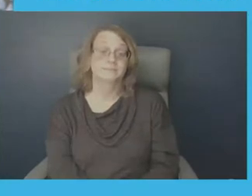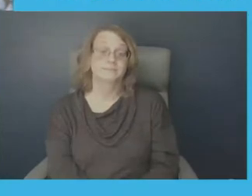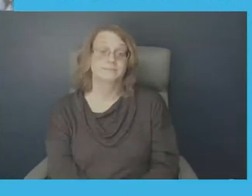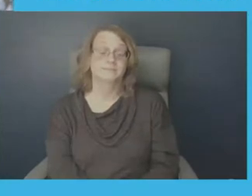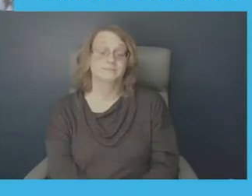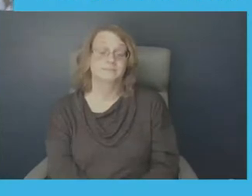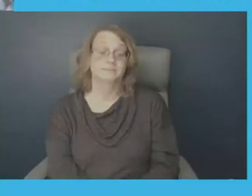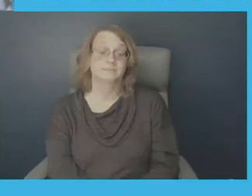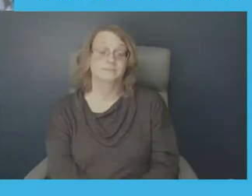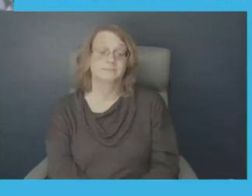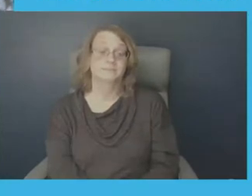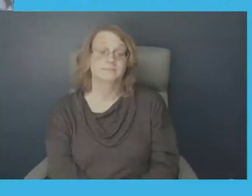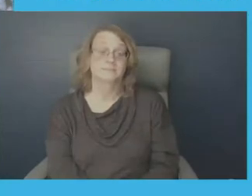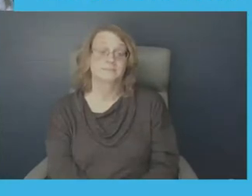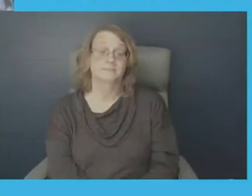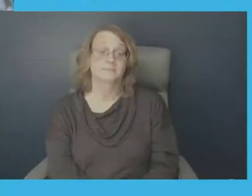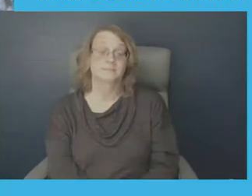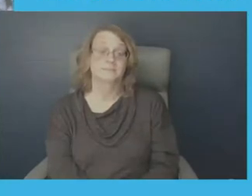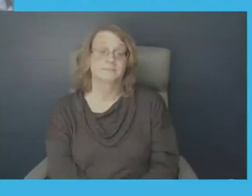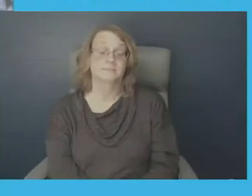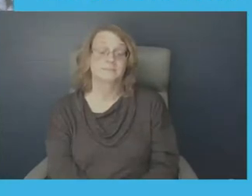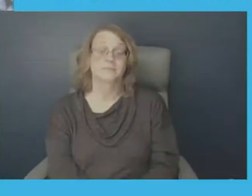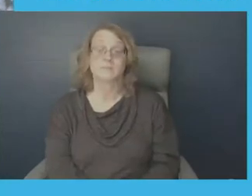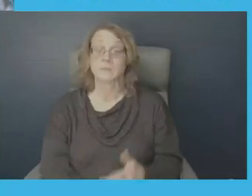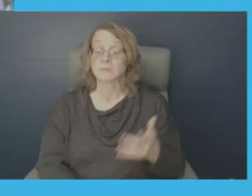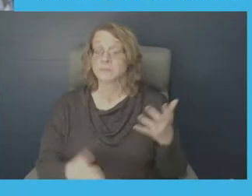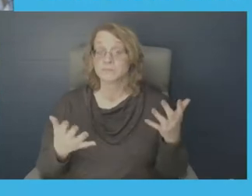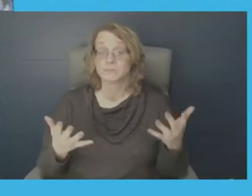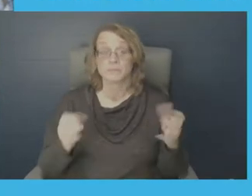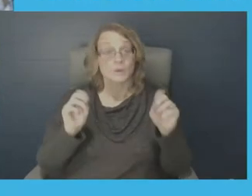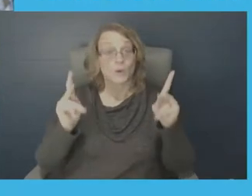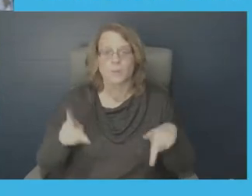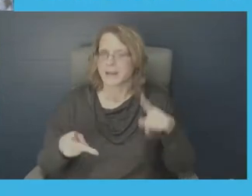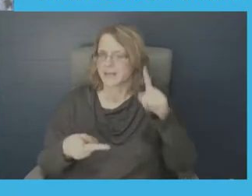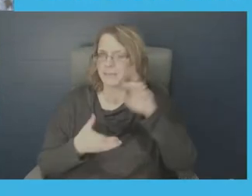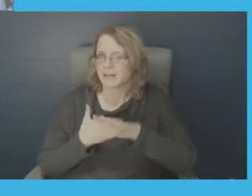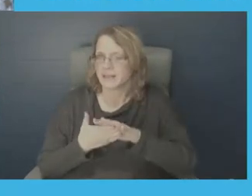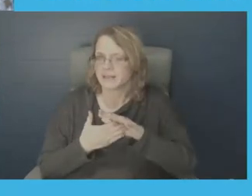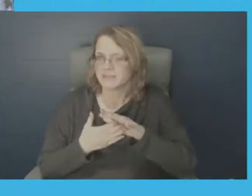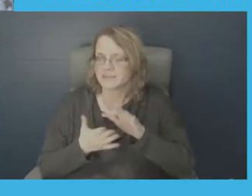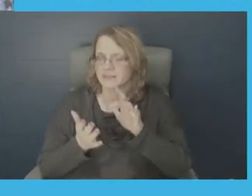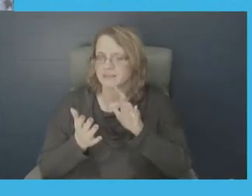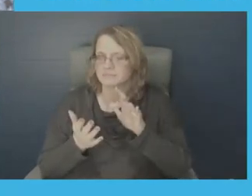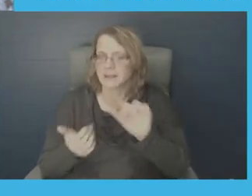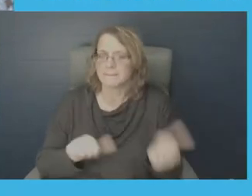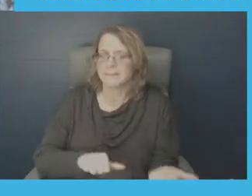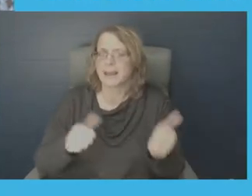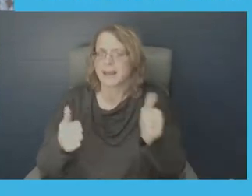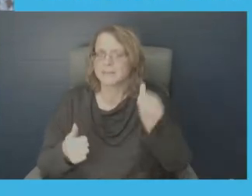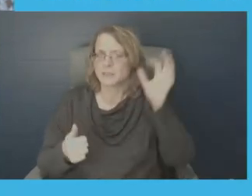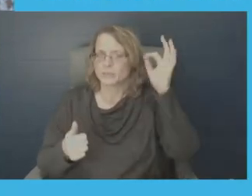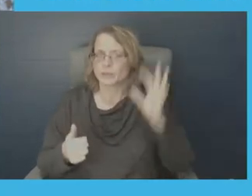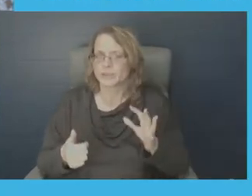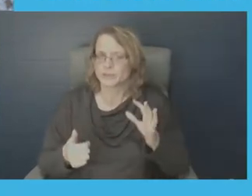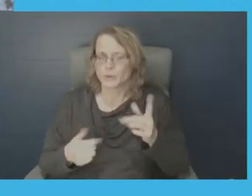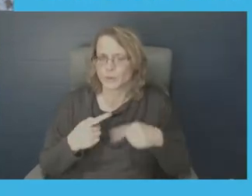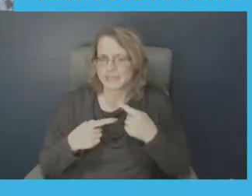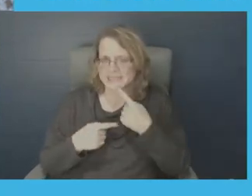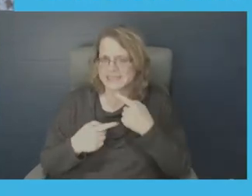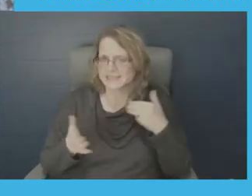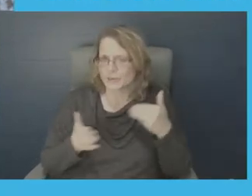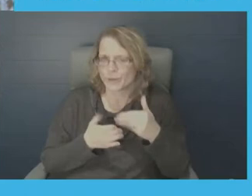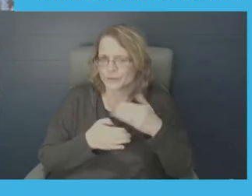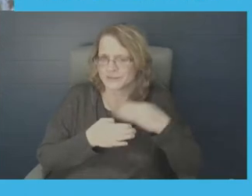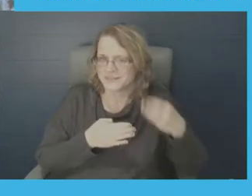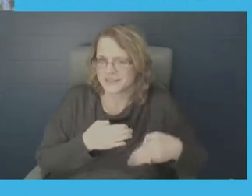And As I close, and nobody believes a Baptist preacher when he